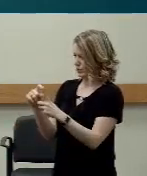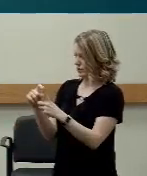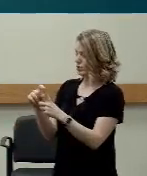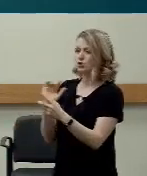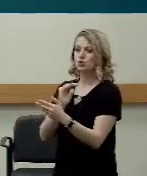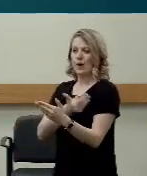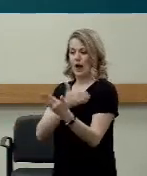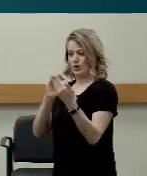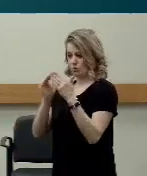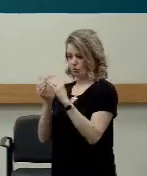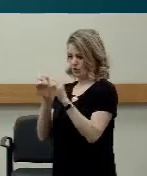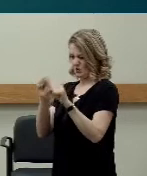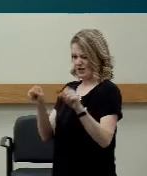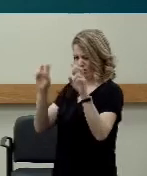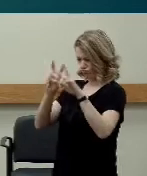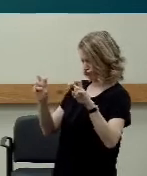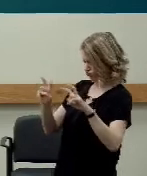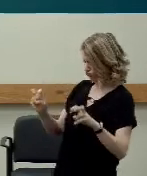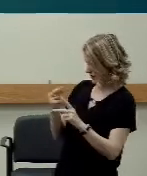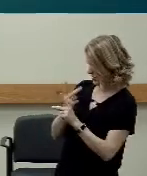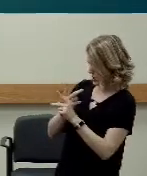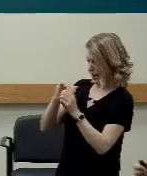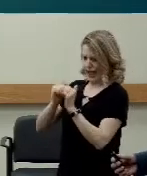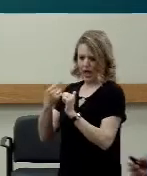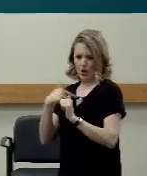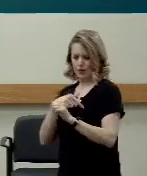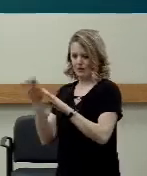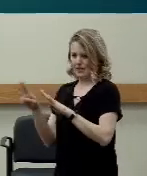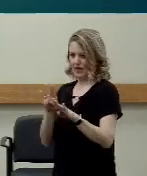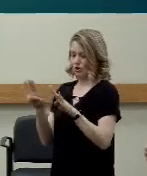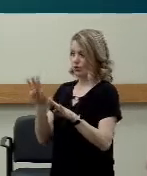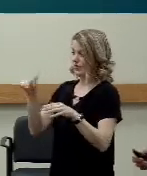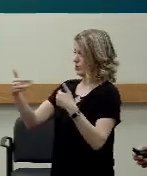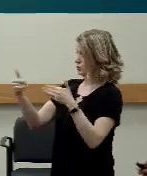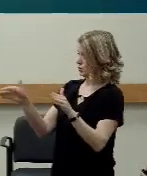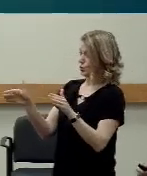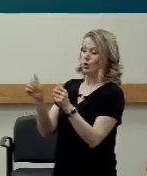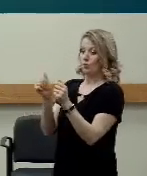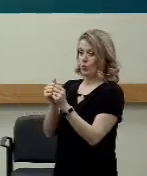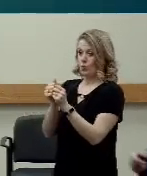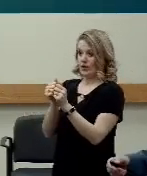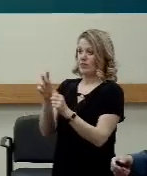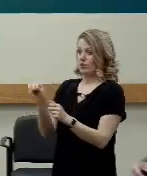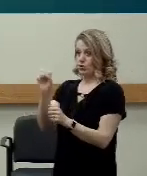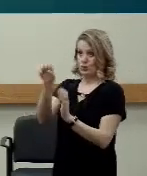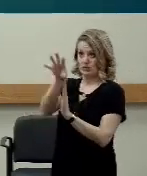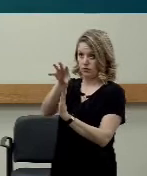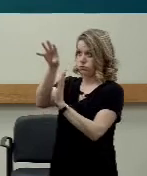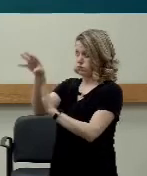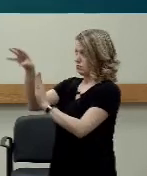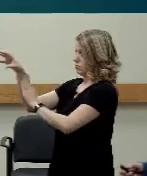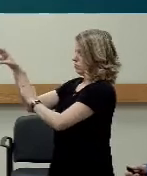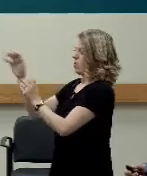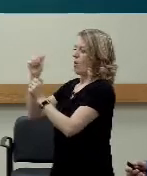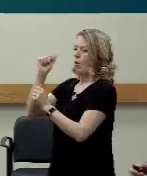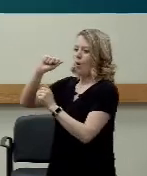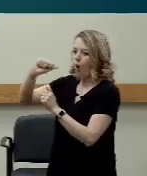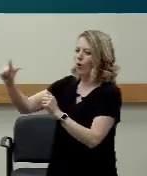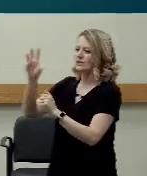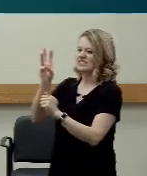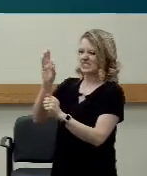how we are behaving socially. And in a room with journalists, we have every single journalist here at least 6 feet apart, some